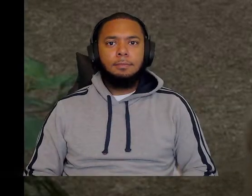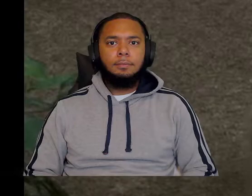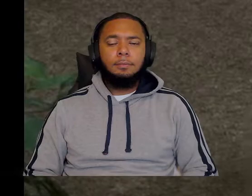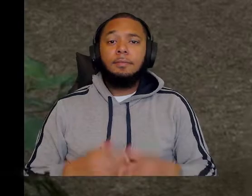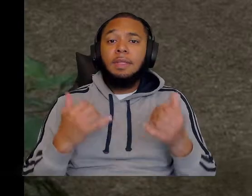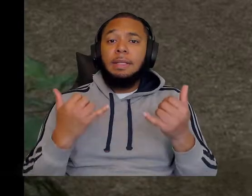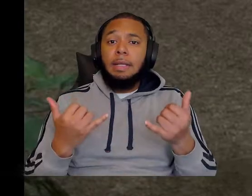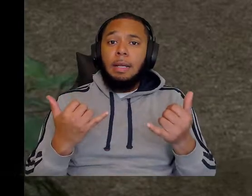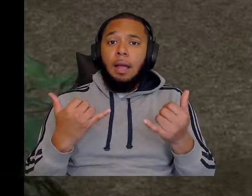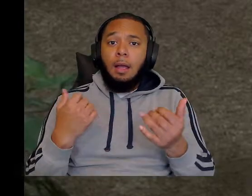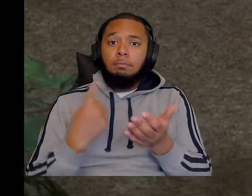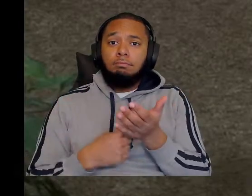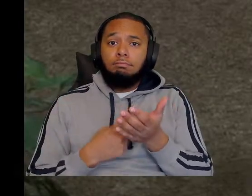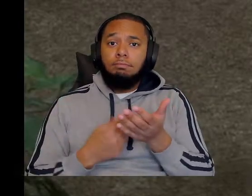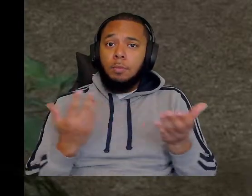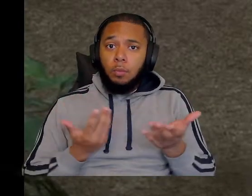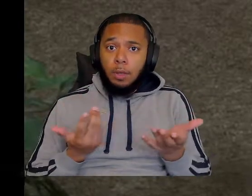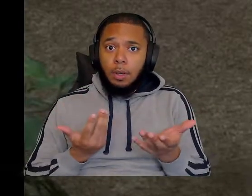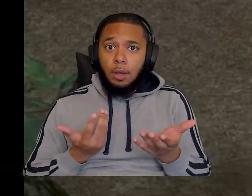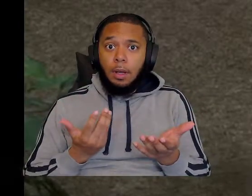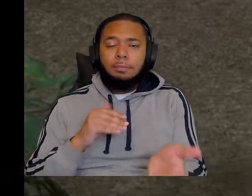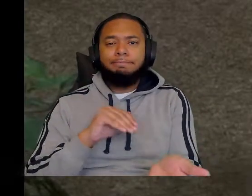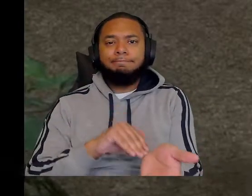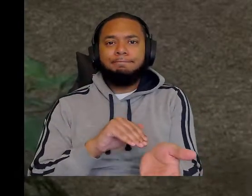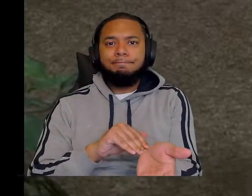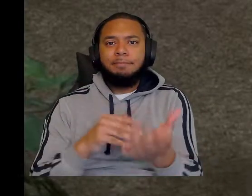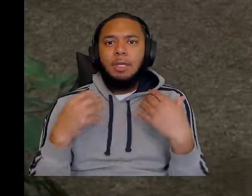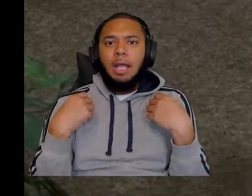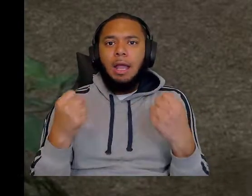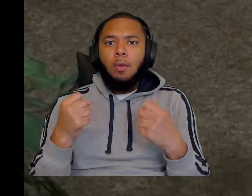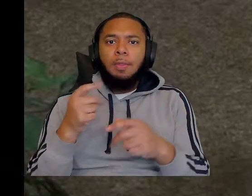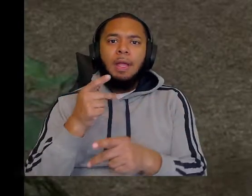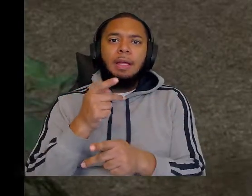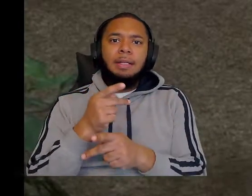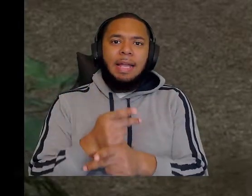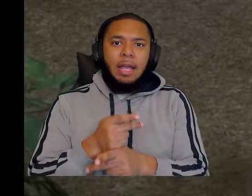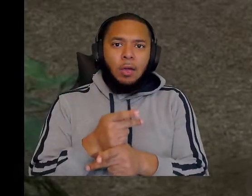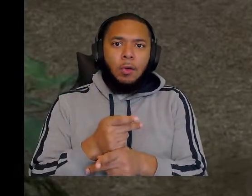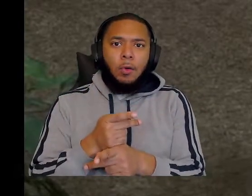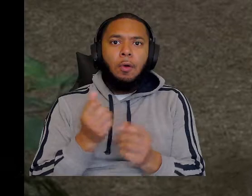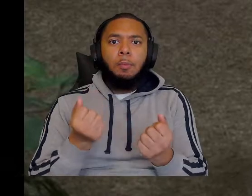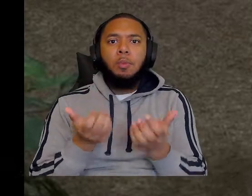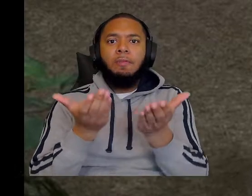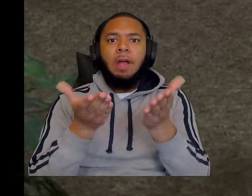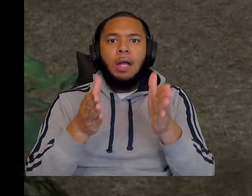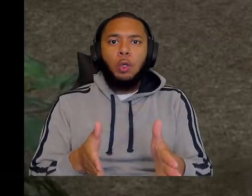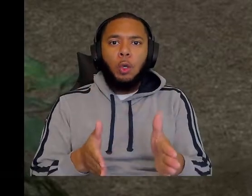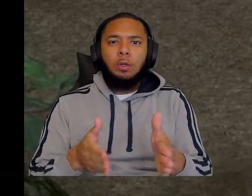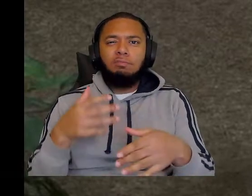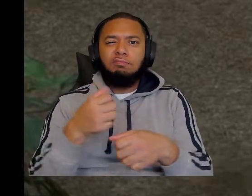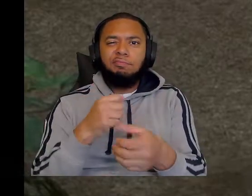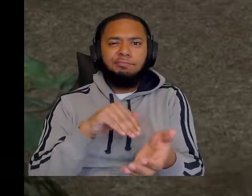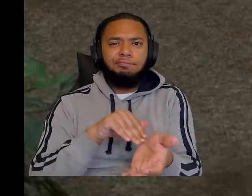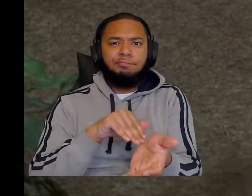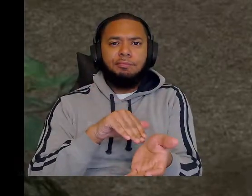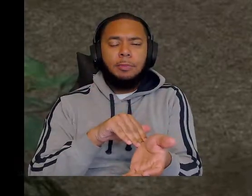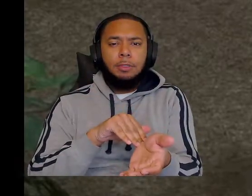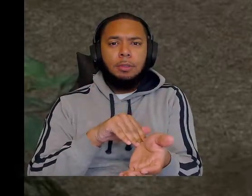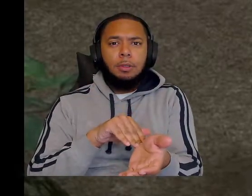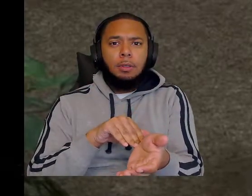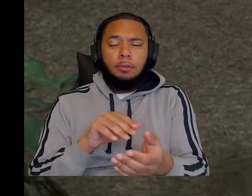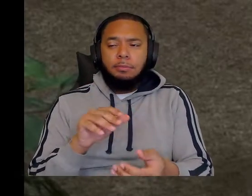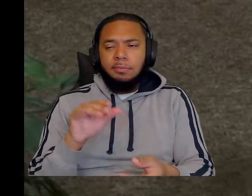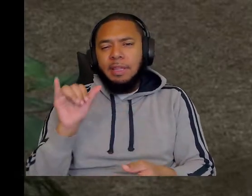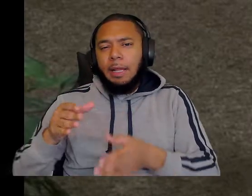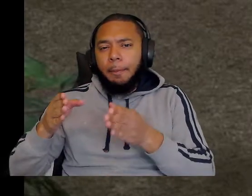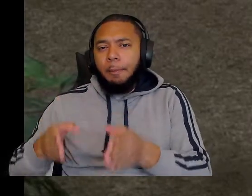Today we're going to talk about a healthcare provider. Now, just by saying that, you probably understand that that's someone who provides healthcare